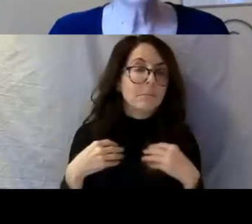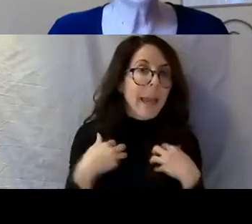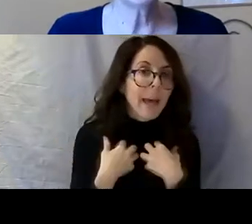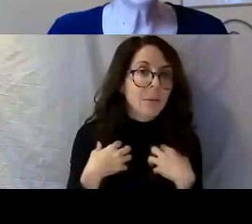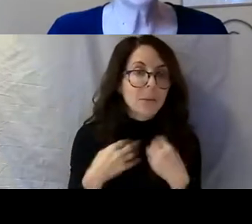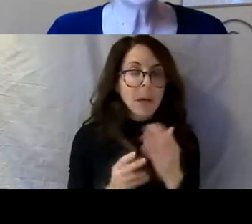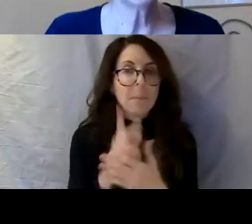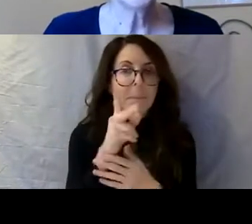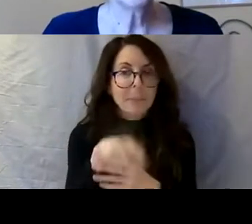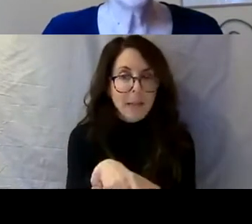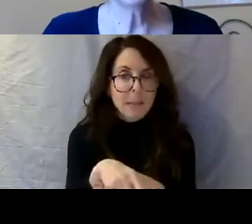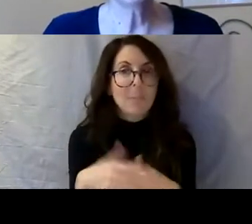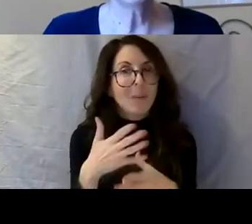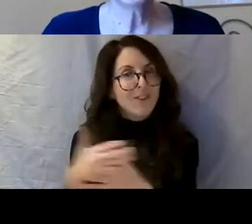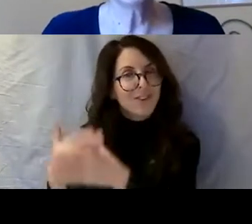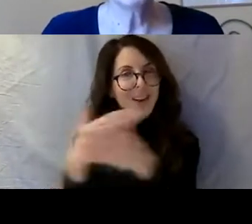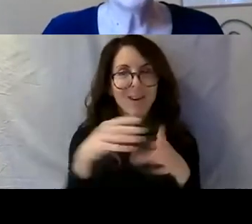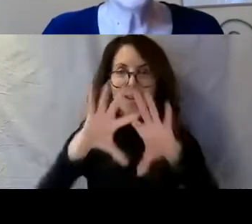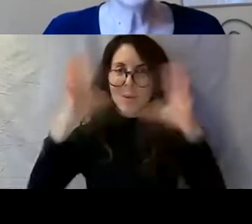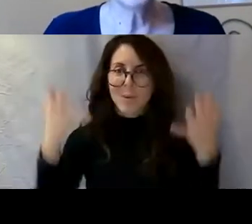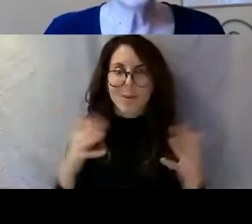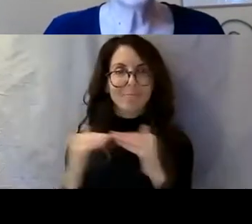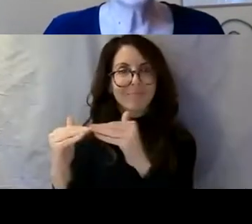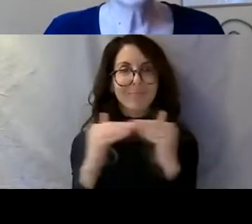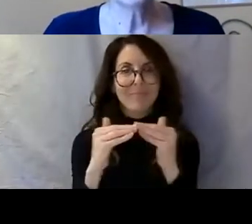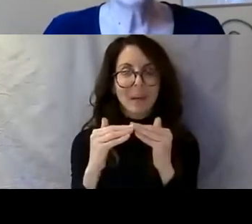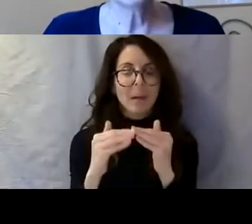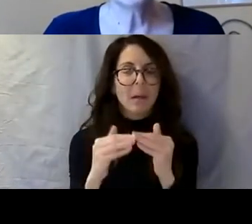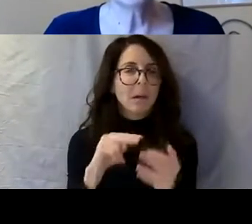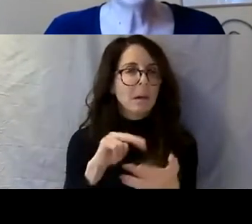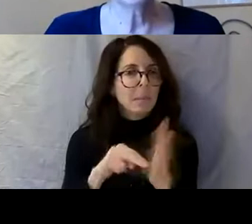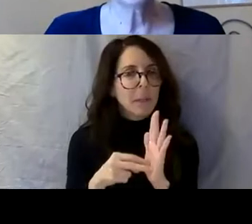we share this world. And it's something that we